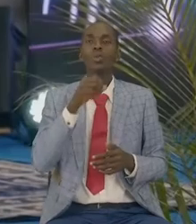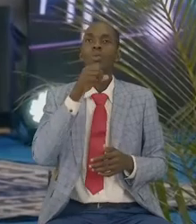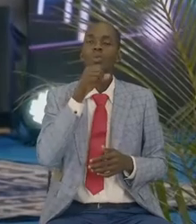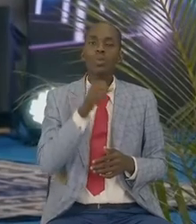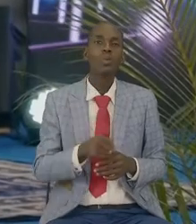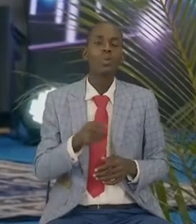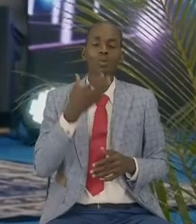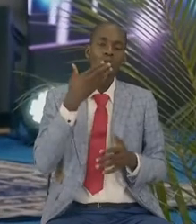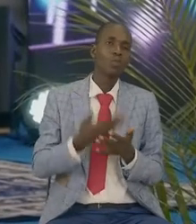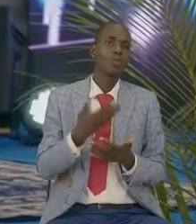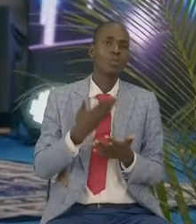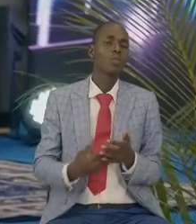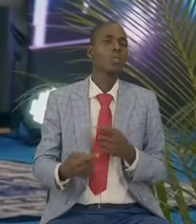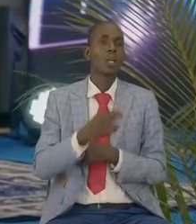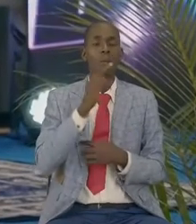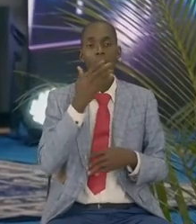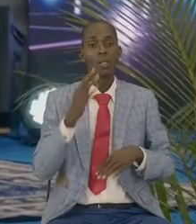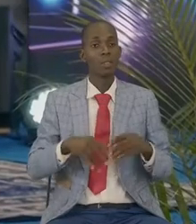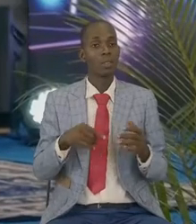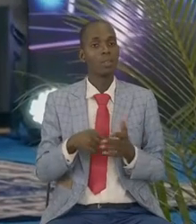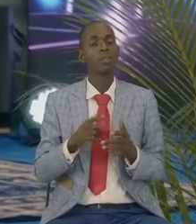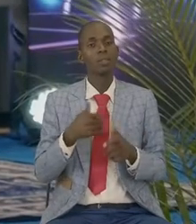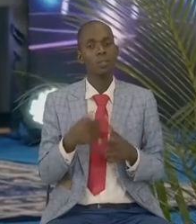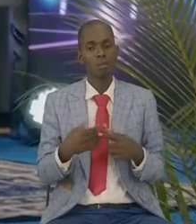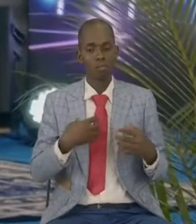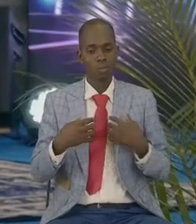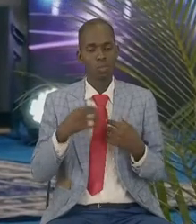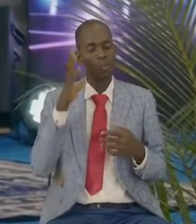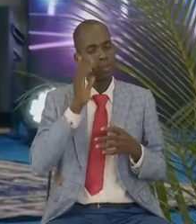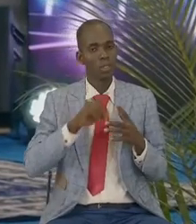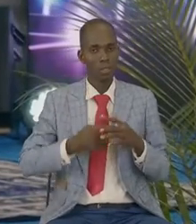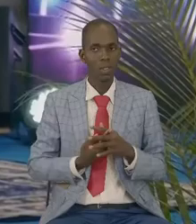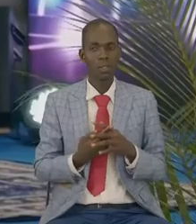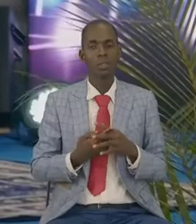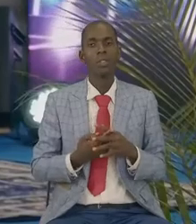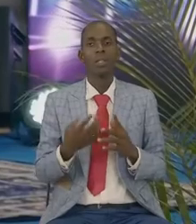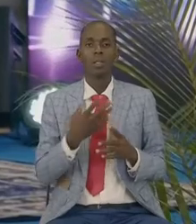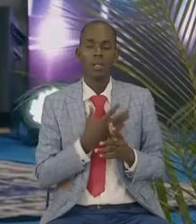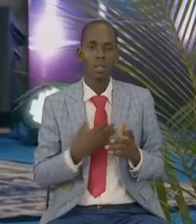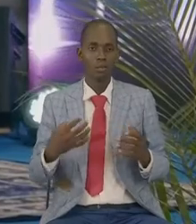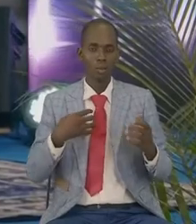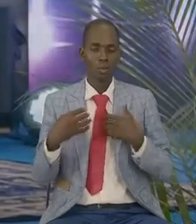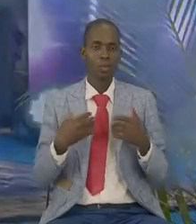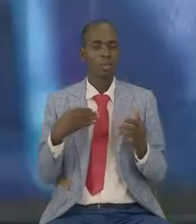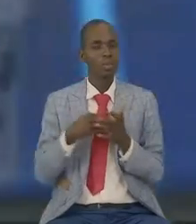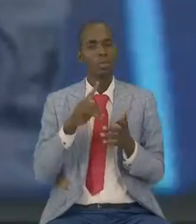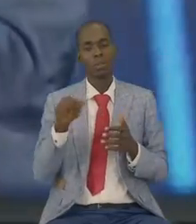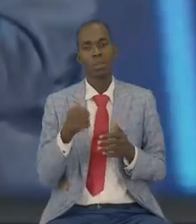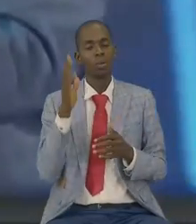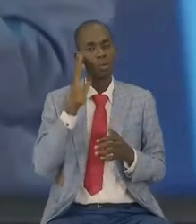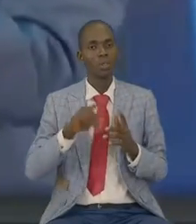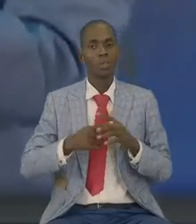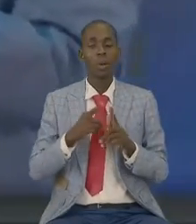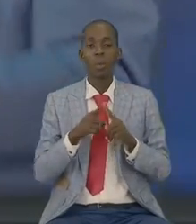If you think like that, murmuring will start, grumbling will start, and complaining will start. But at